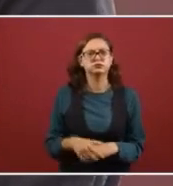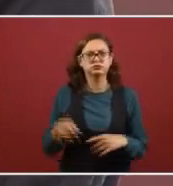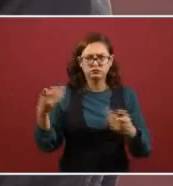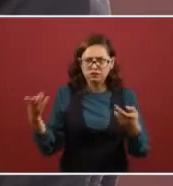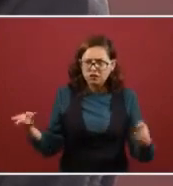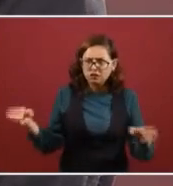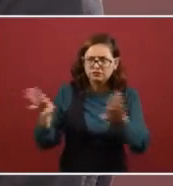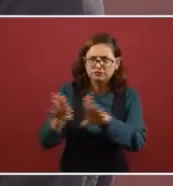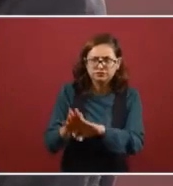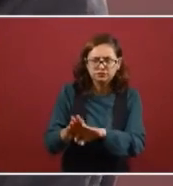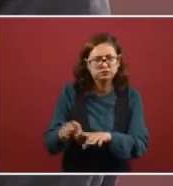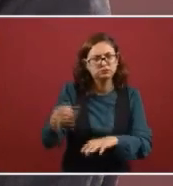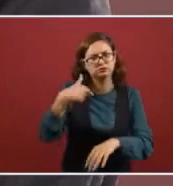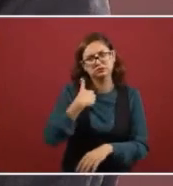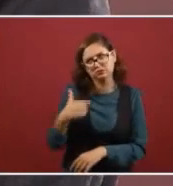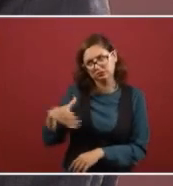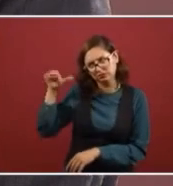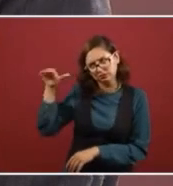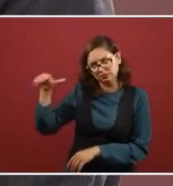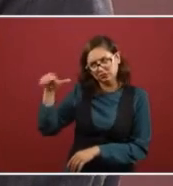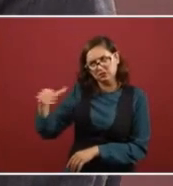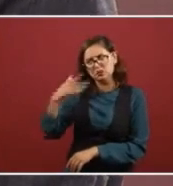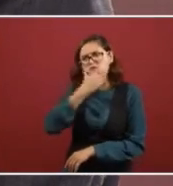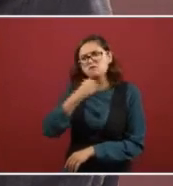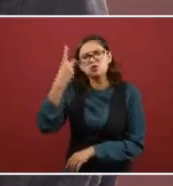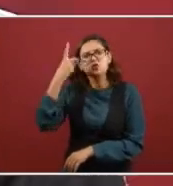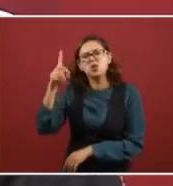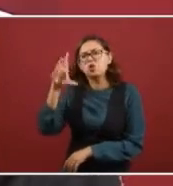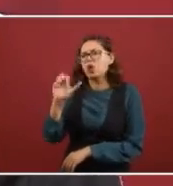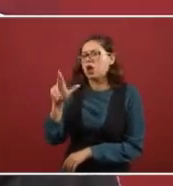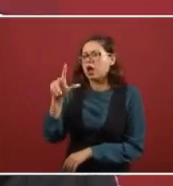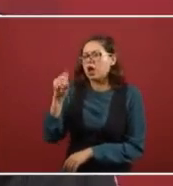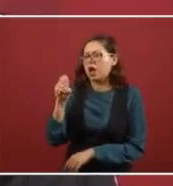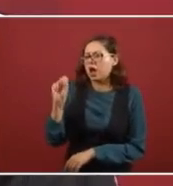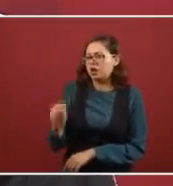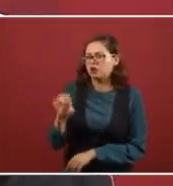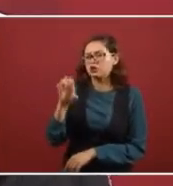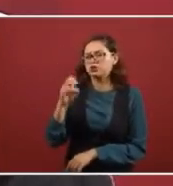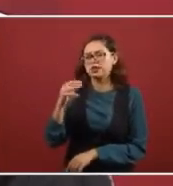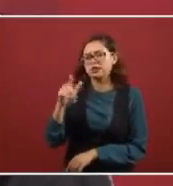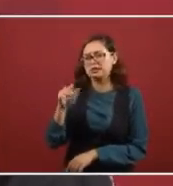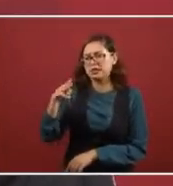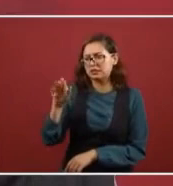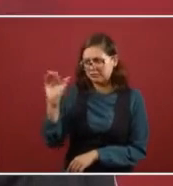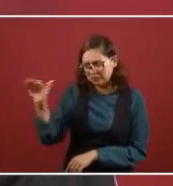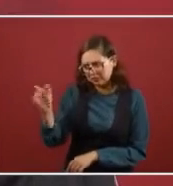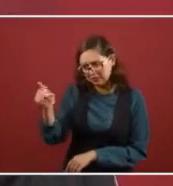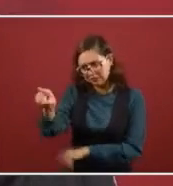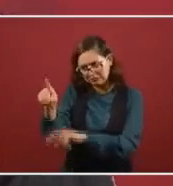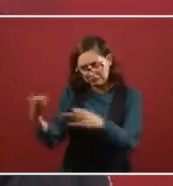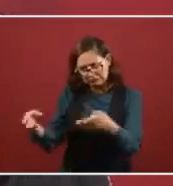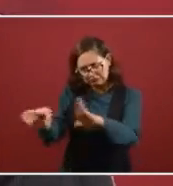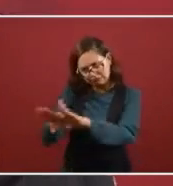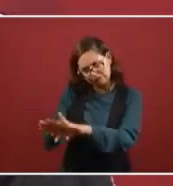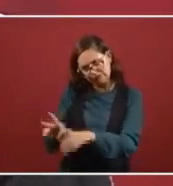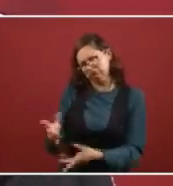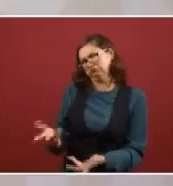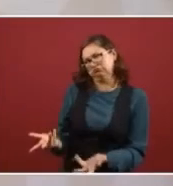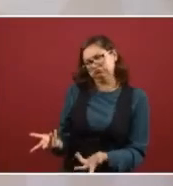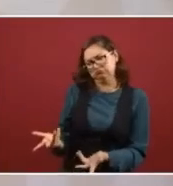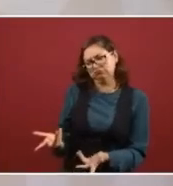And I did a call out to San Carlos Slim so he could make sure and not close that